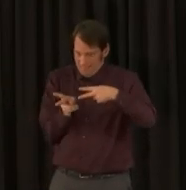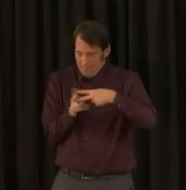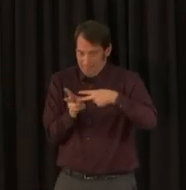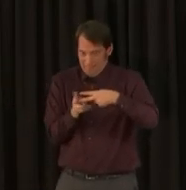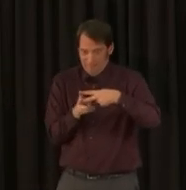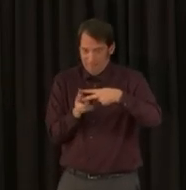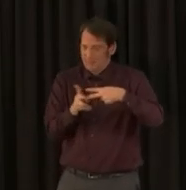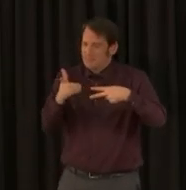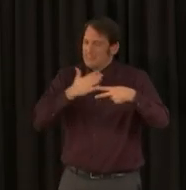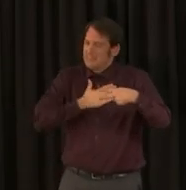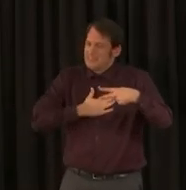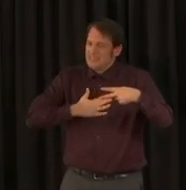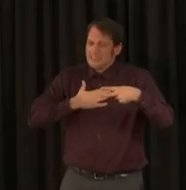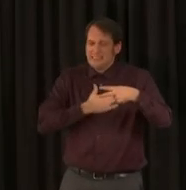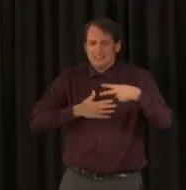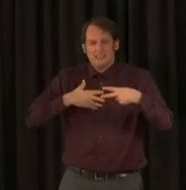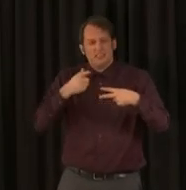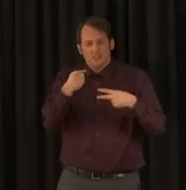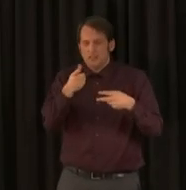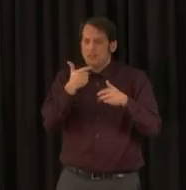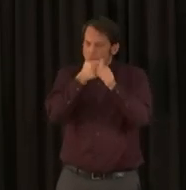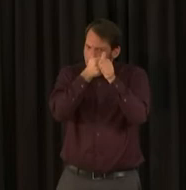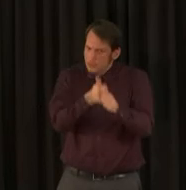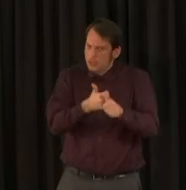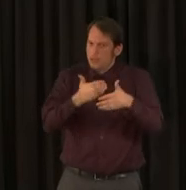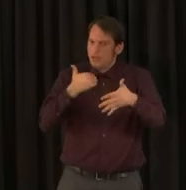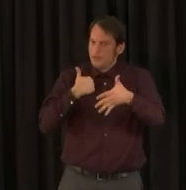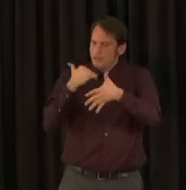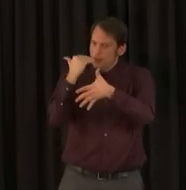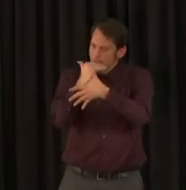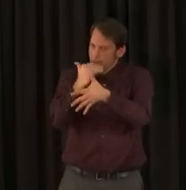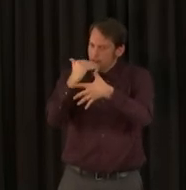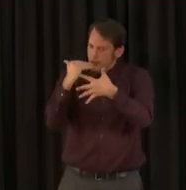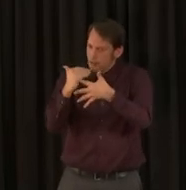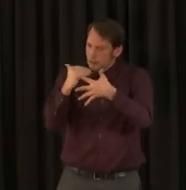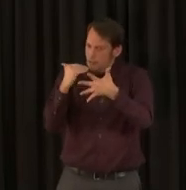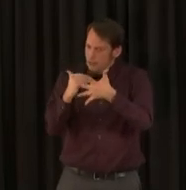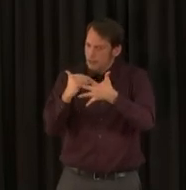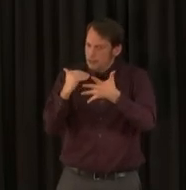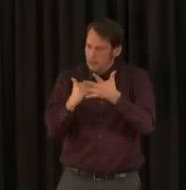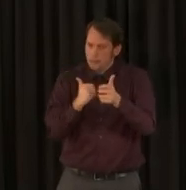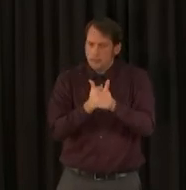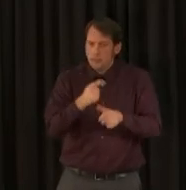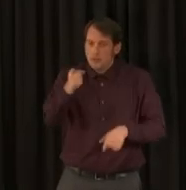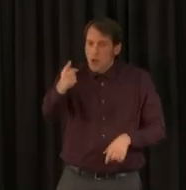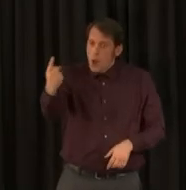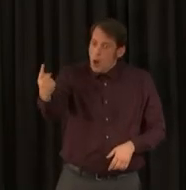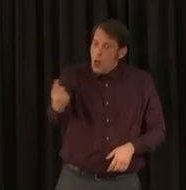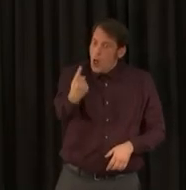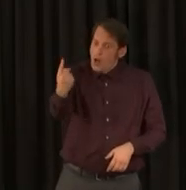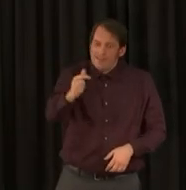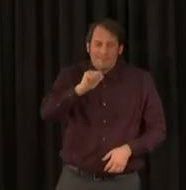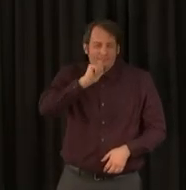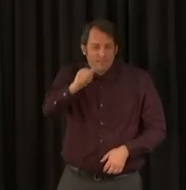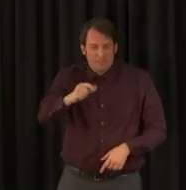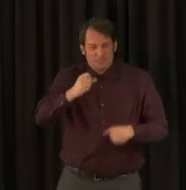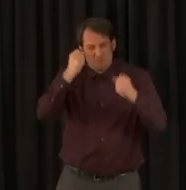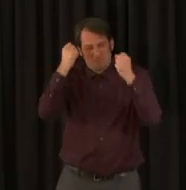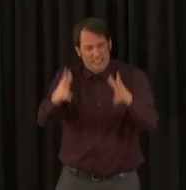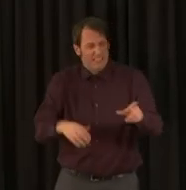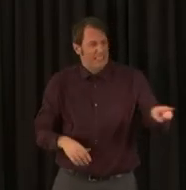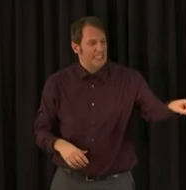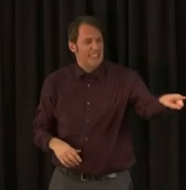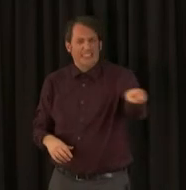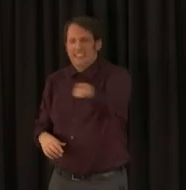then just take one more step. And then just know that you are not alone, that the stress that you're feeling is felt by a lot of other people and